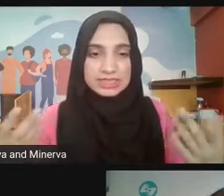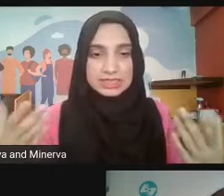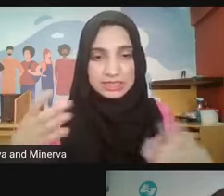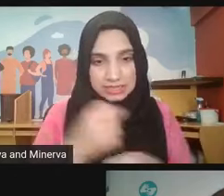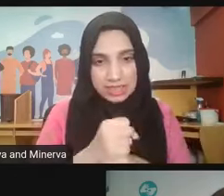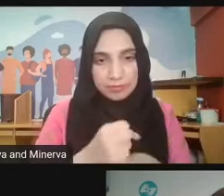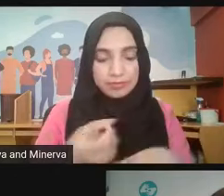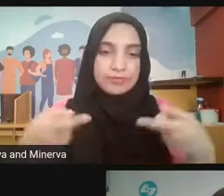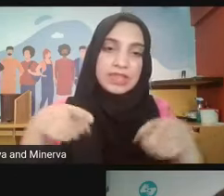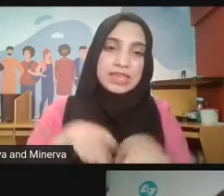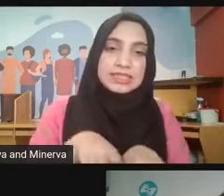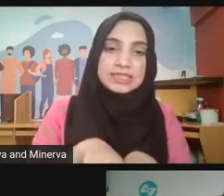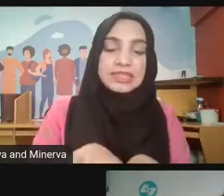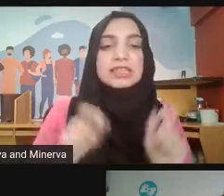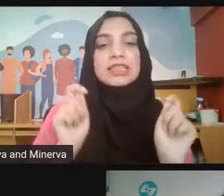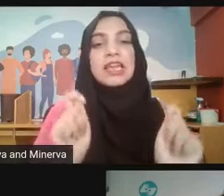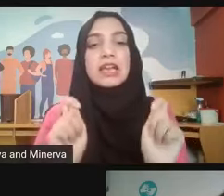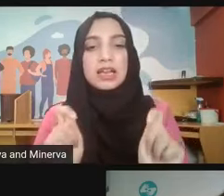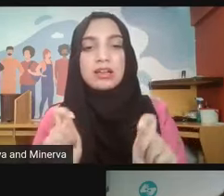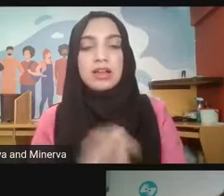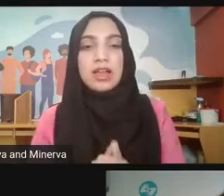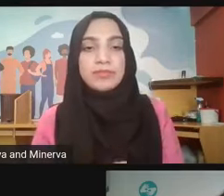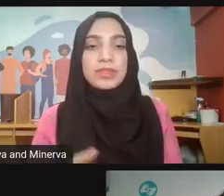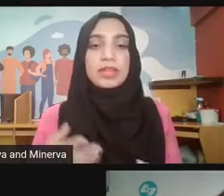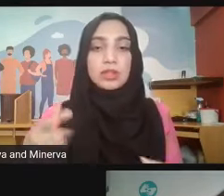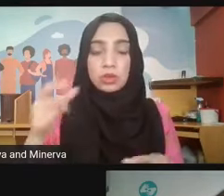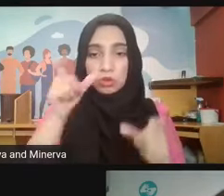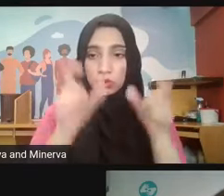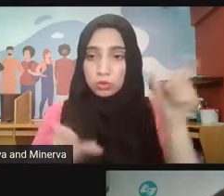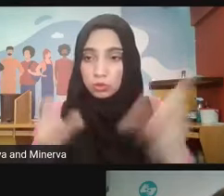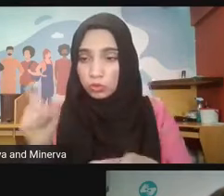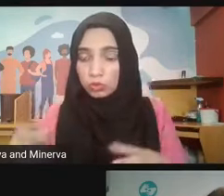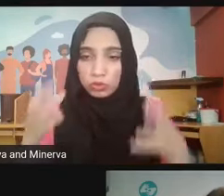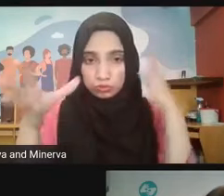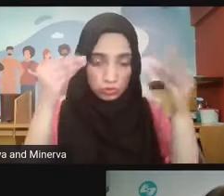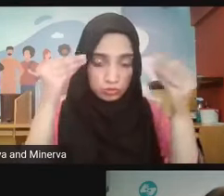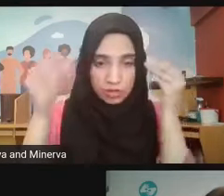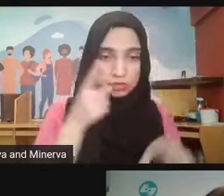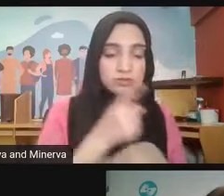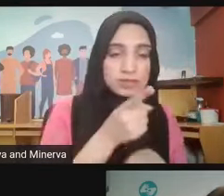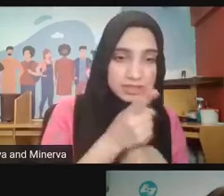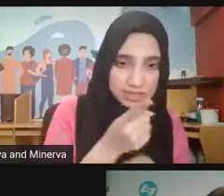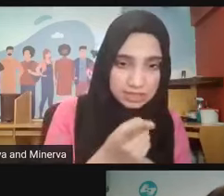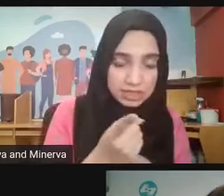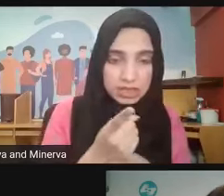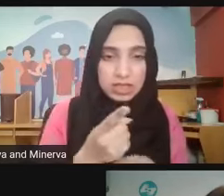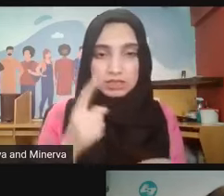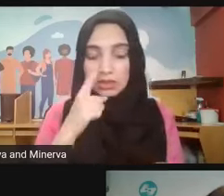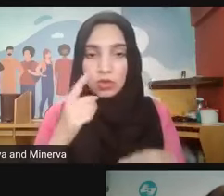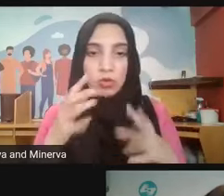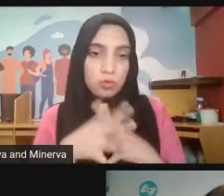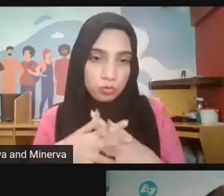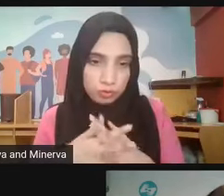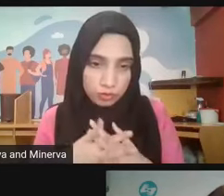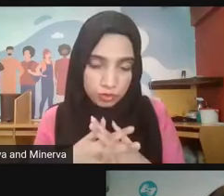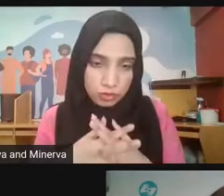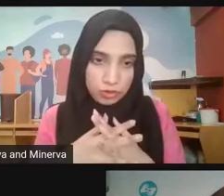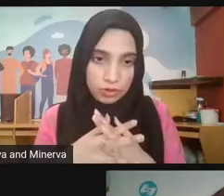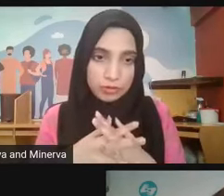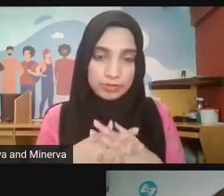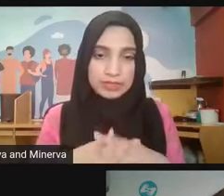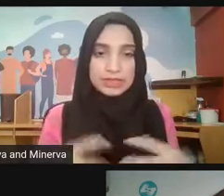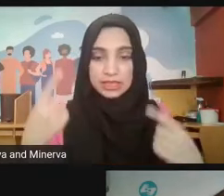This is to spread breast cancer awareness and basically teach women the importance of